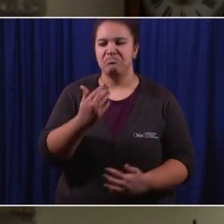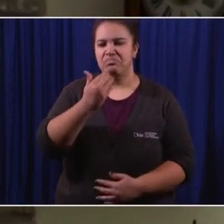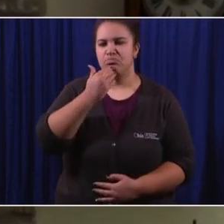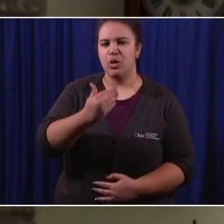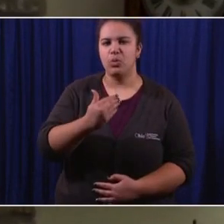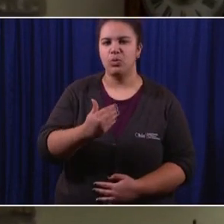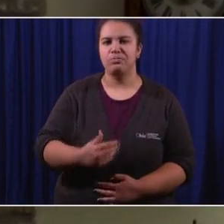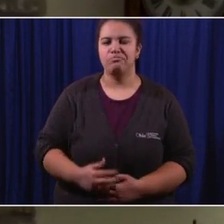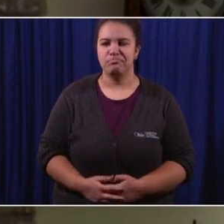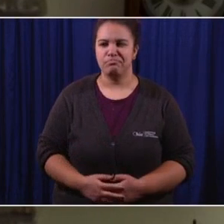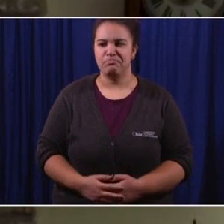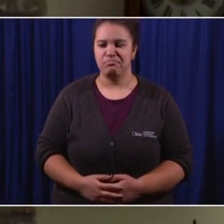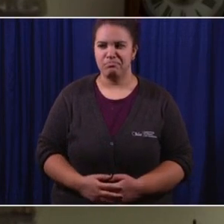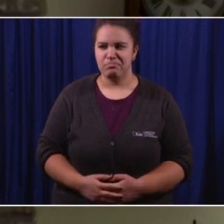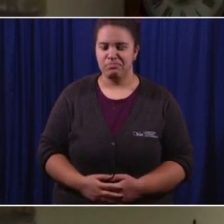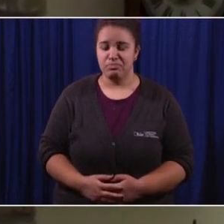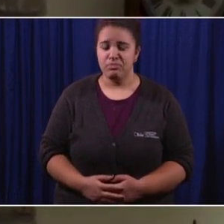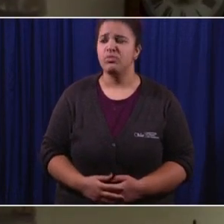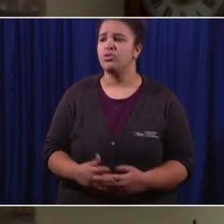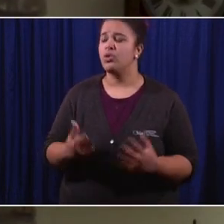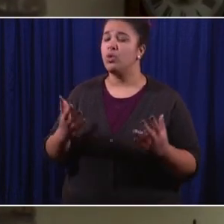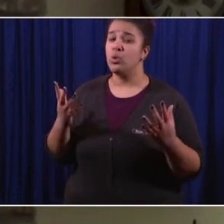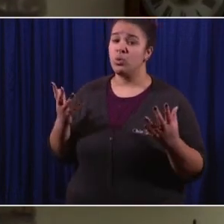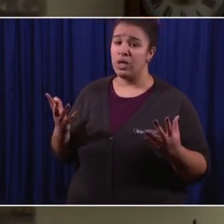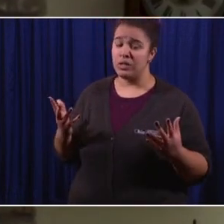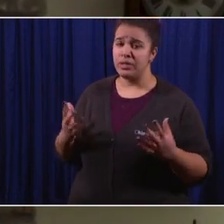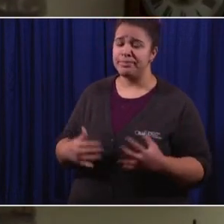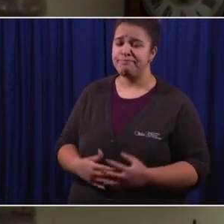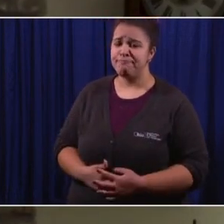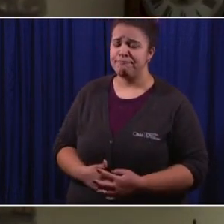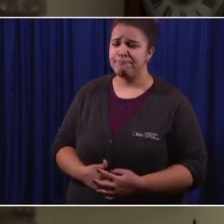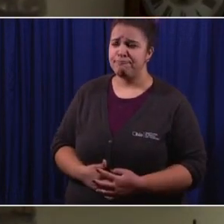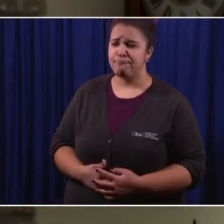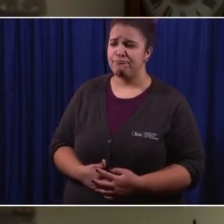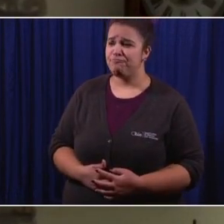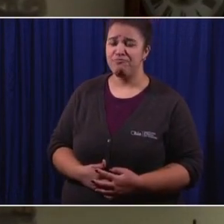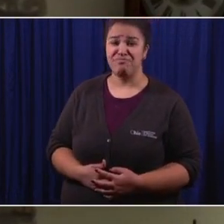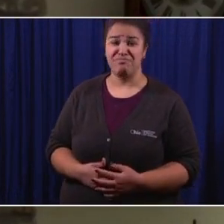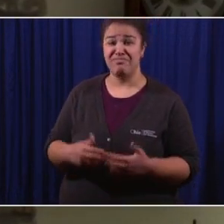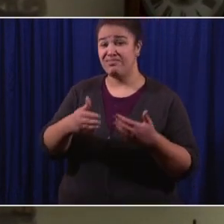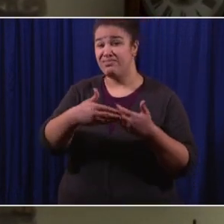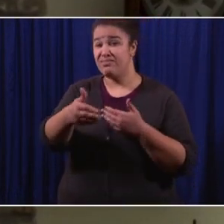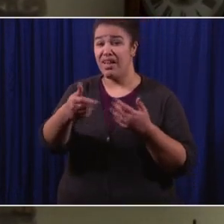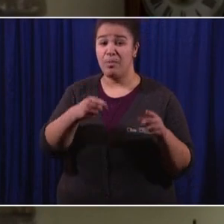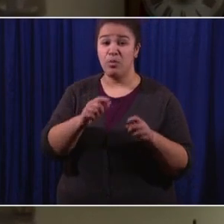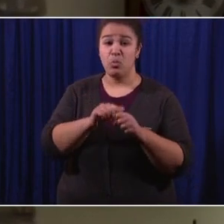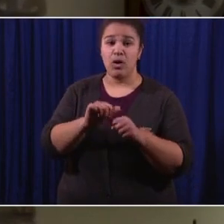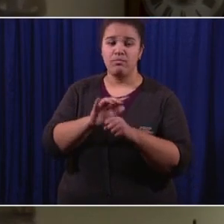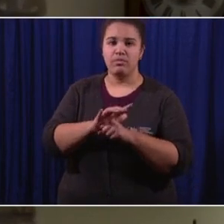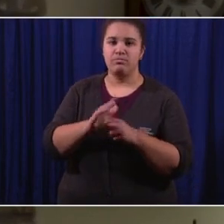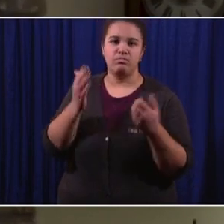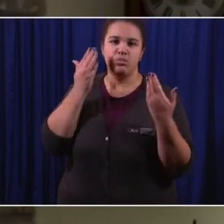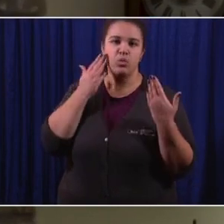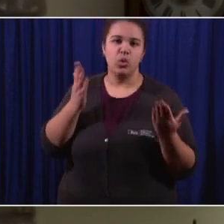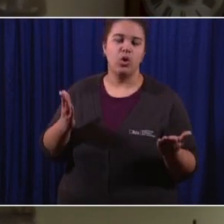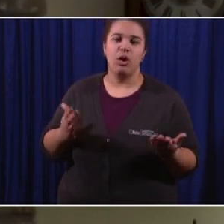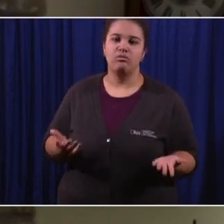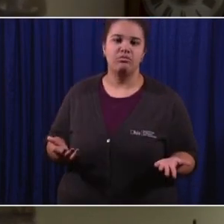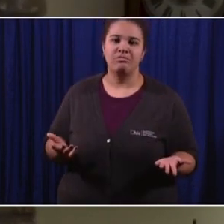Well, we don't know, where this COVID's going, and we continue to learn things. And I say we. Look,